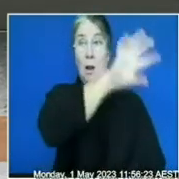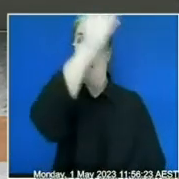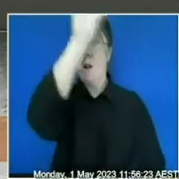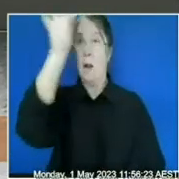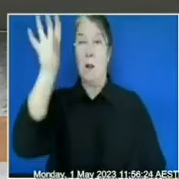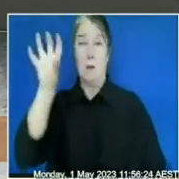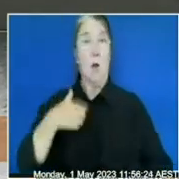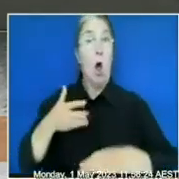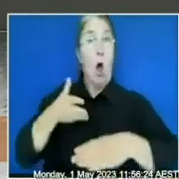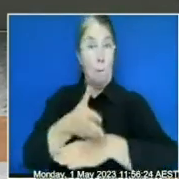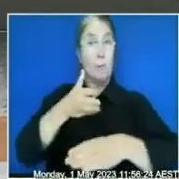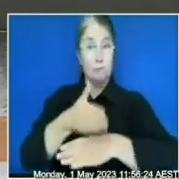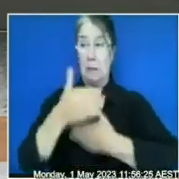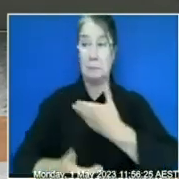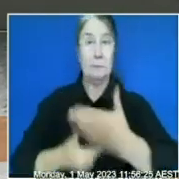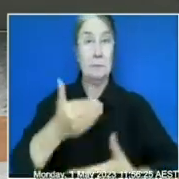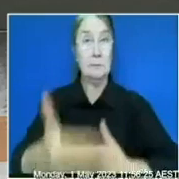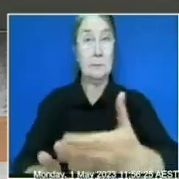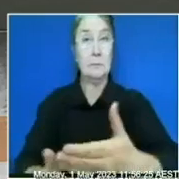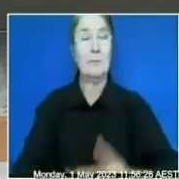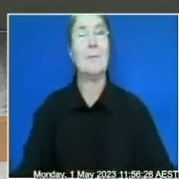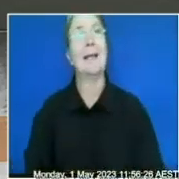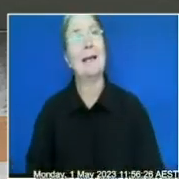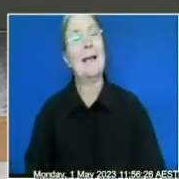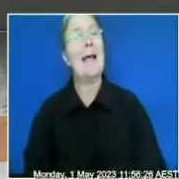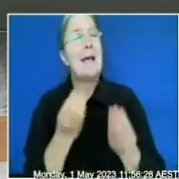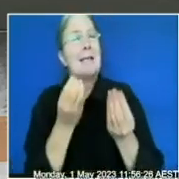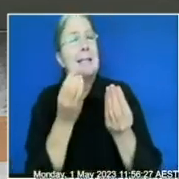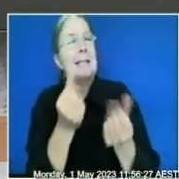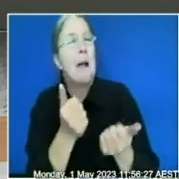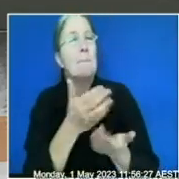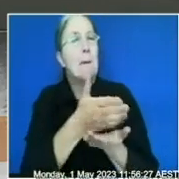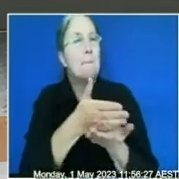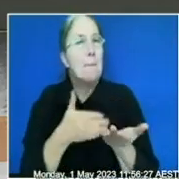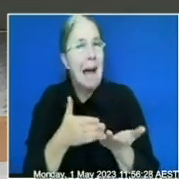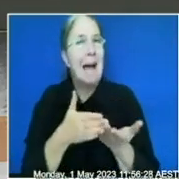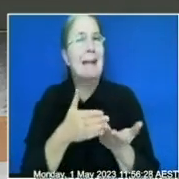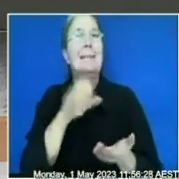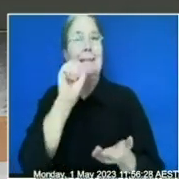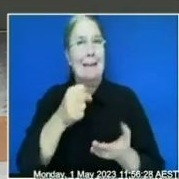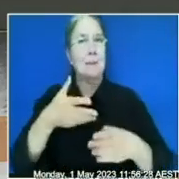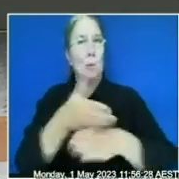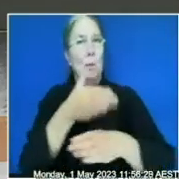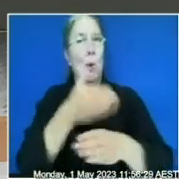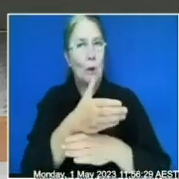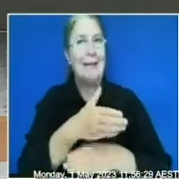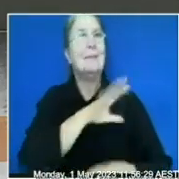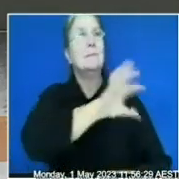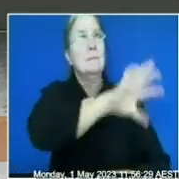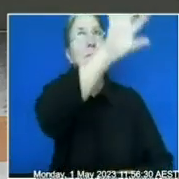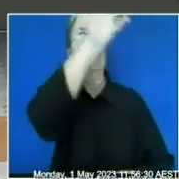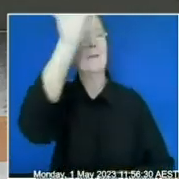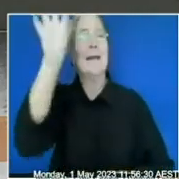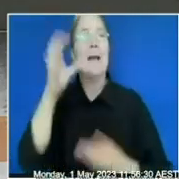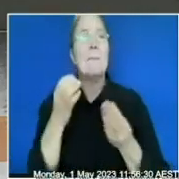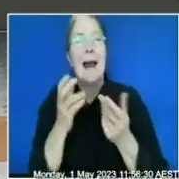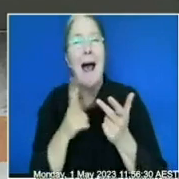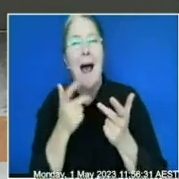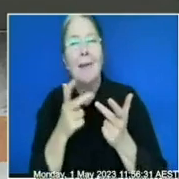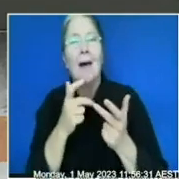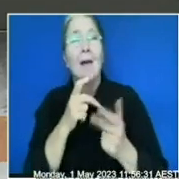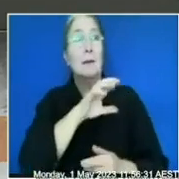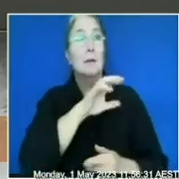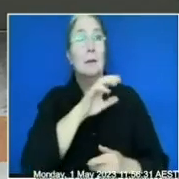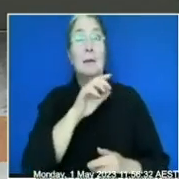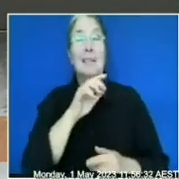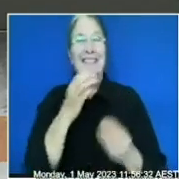they're still recruiting transport workers, basically. So is it possible that by the time the trial has to end, there may